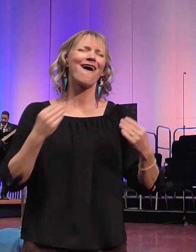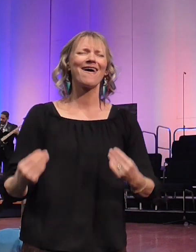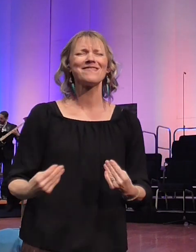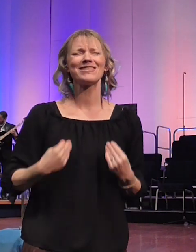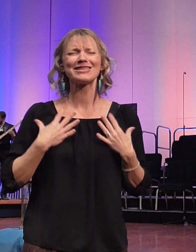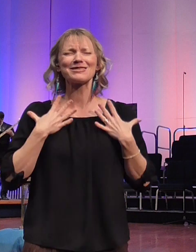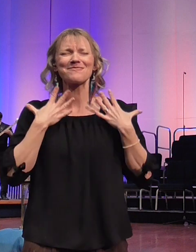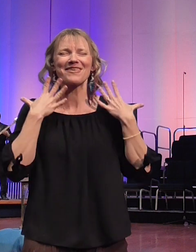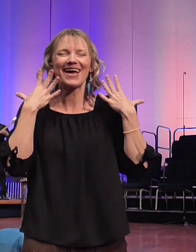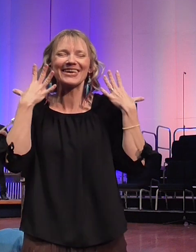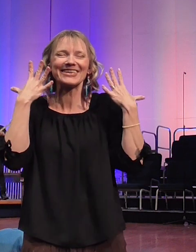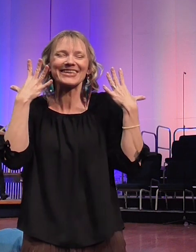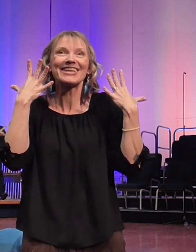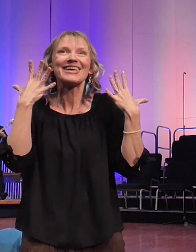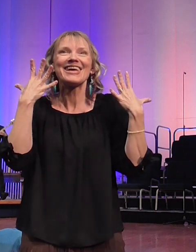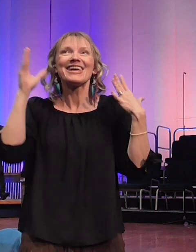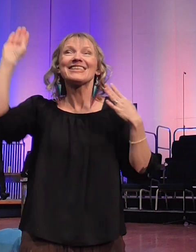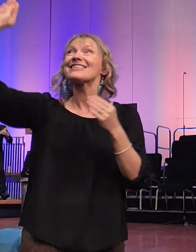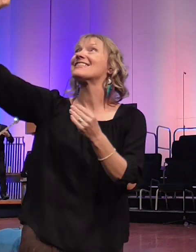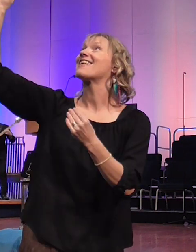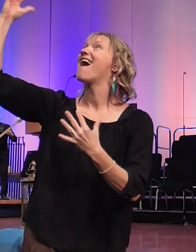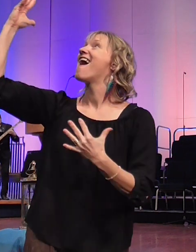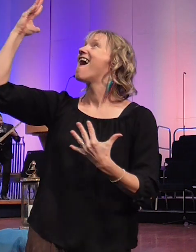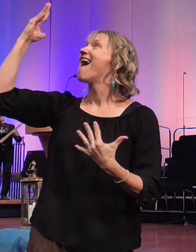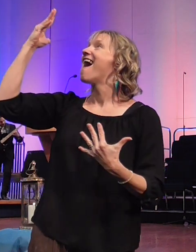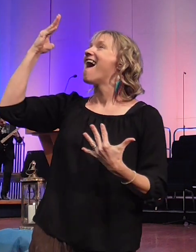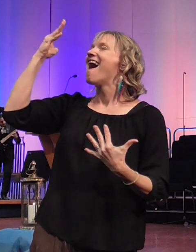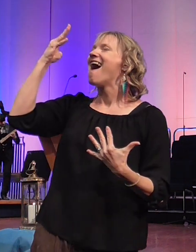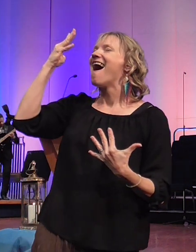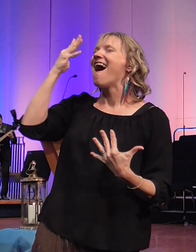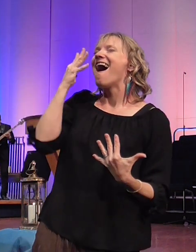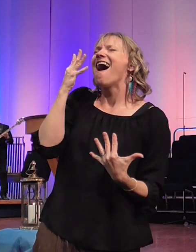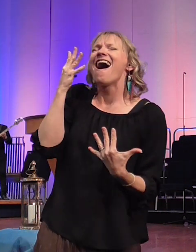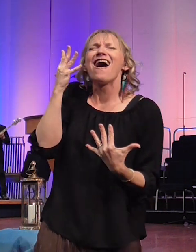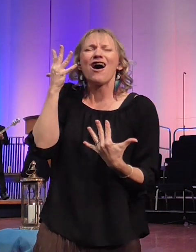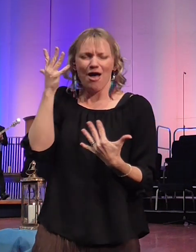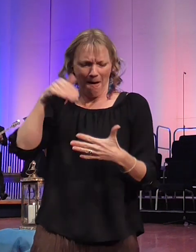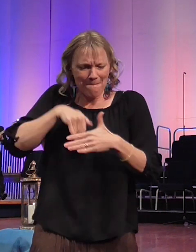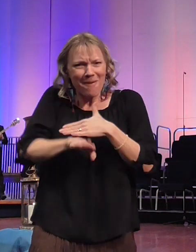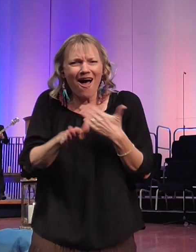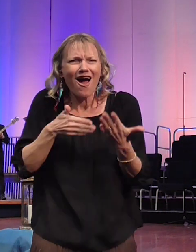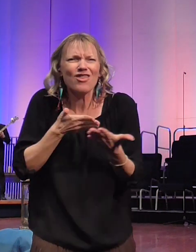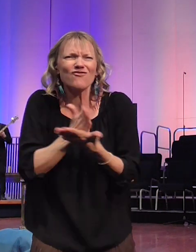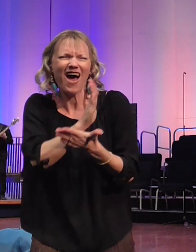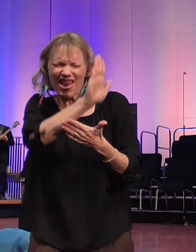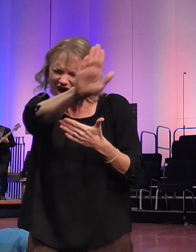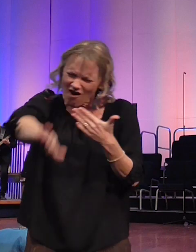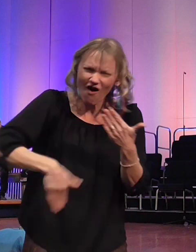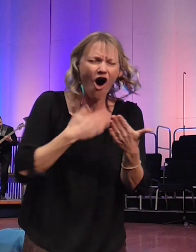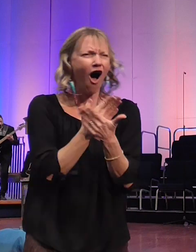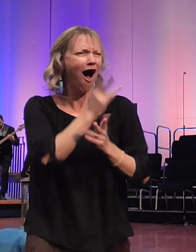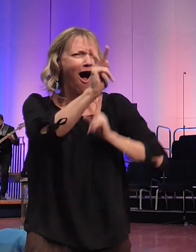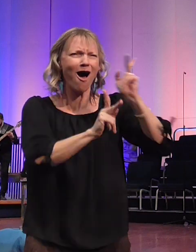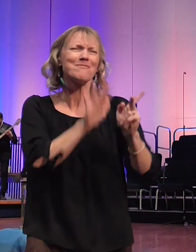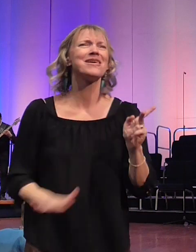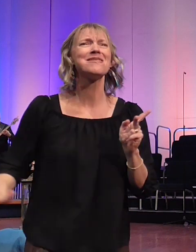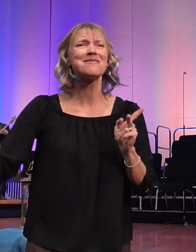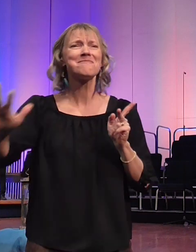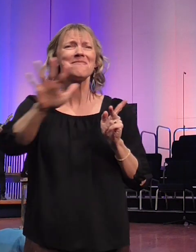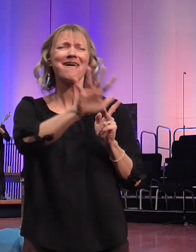inspiration. It's the sunshine on your face. It's the birthright of all nations. And it's